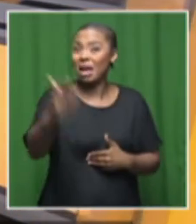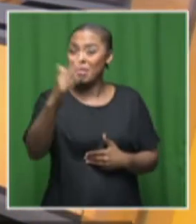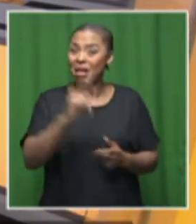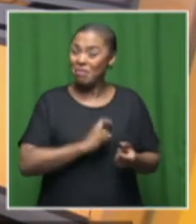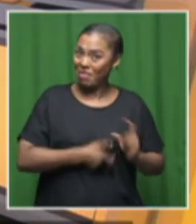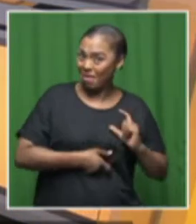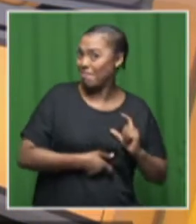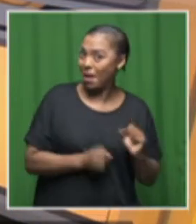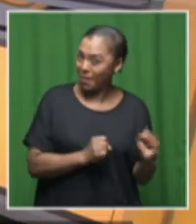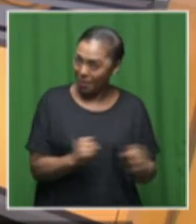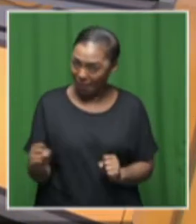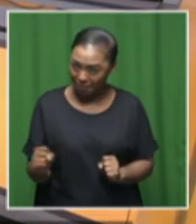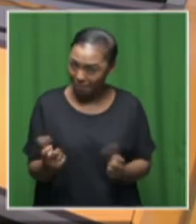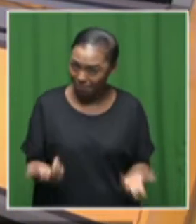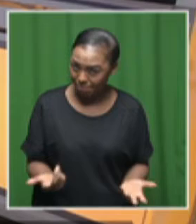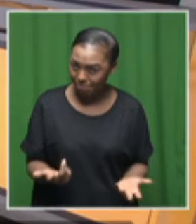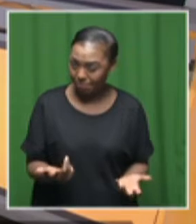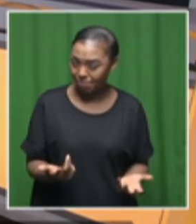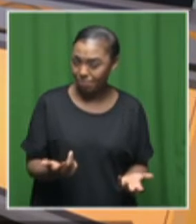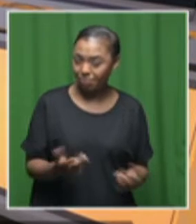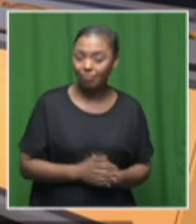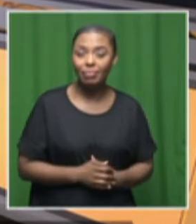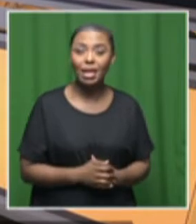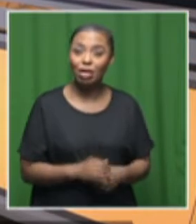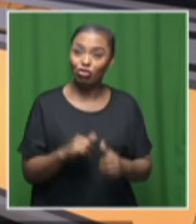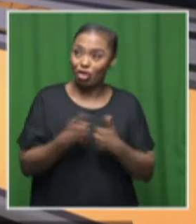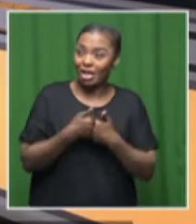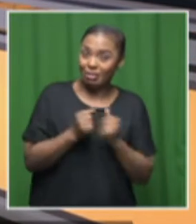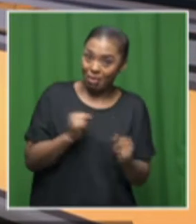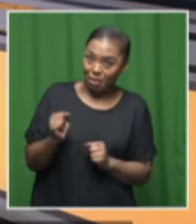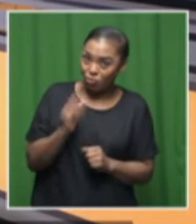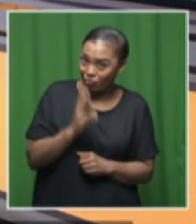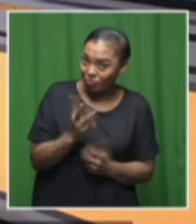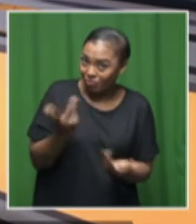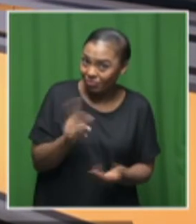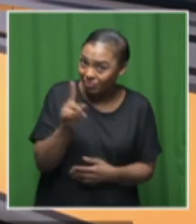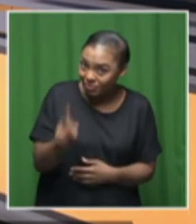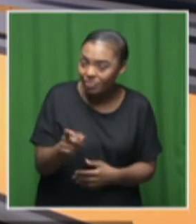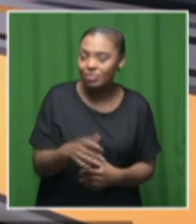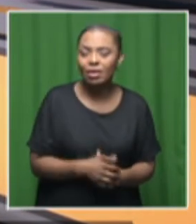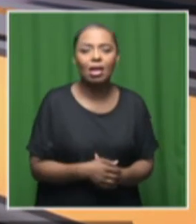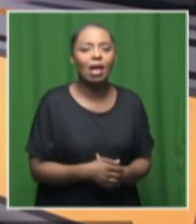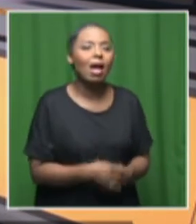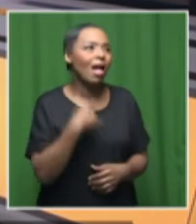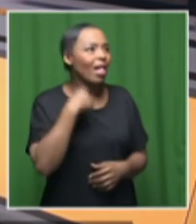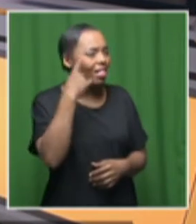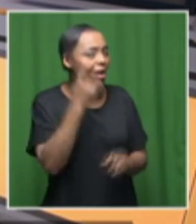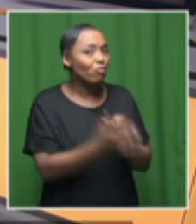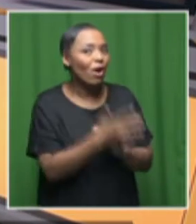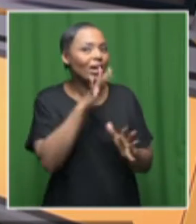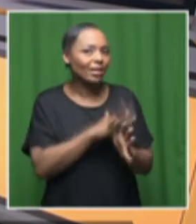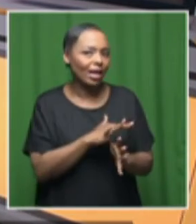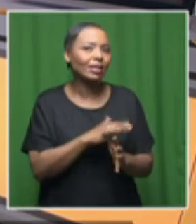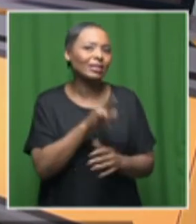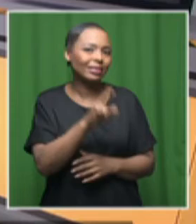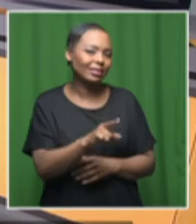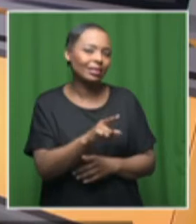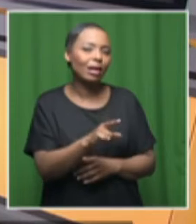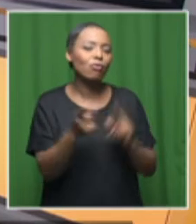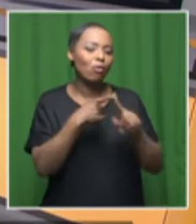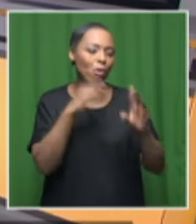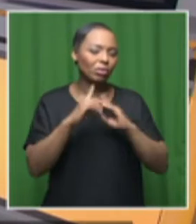regard as well? Look, I think it obviously has to be prioritized by the Department of Water and Sanitation. They are